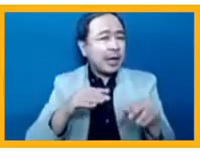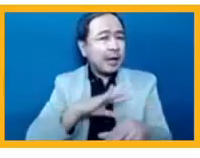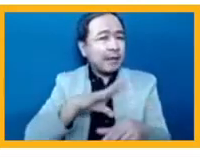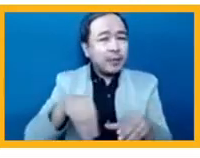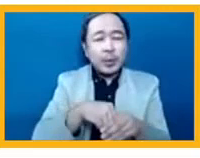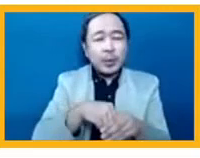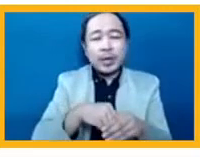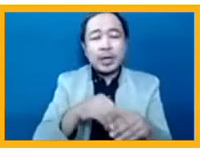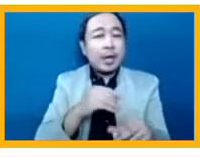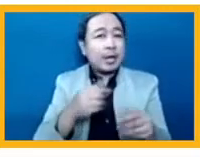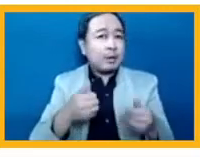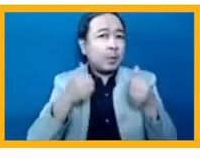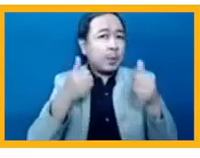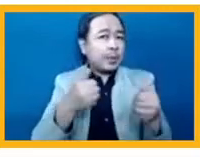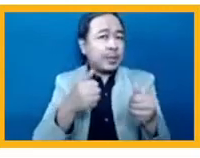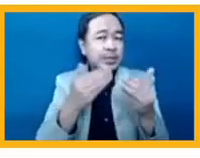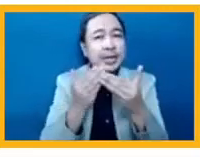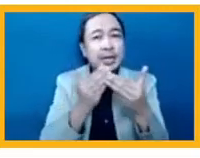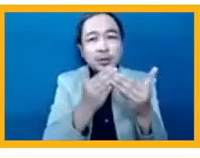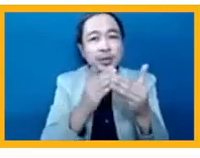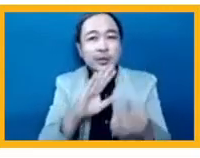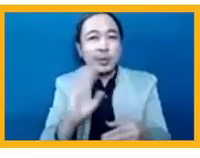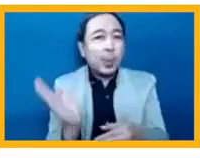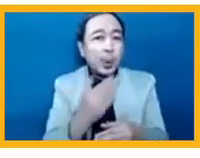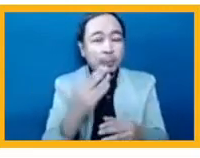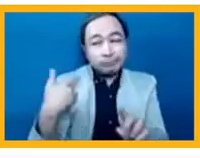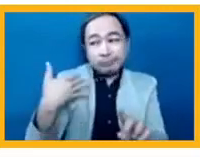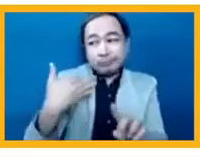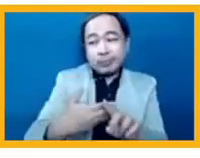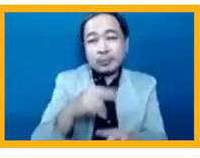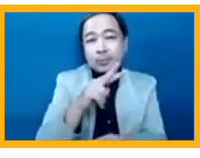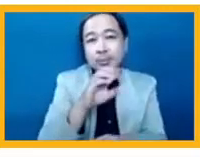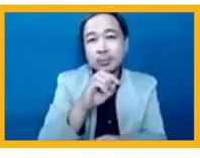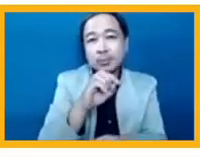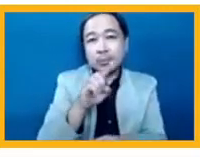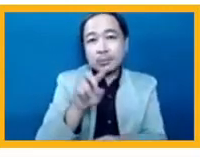since 2012. Our mission is to help transform the school